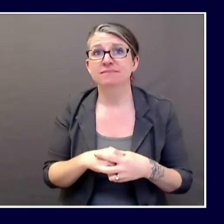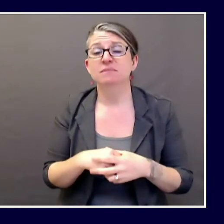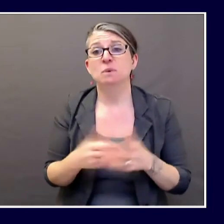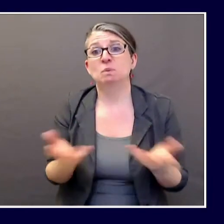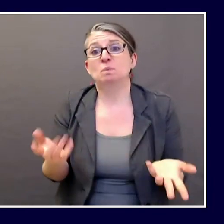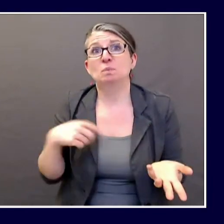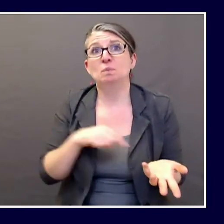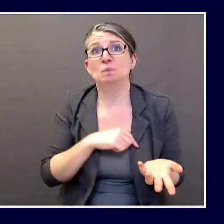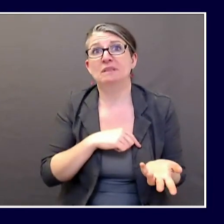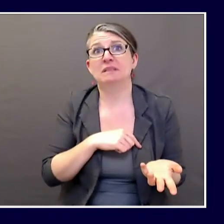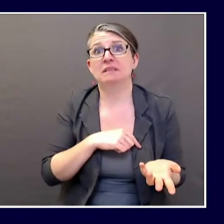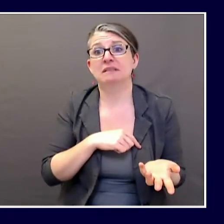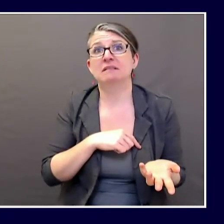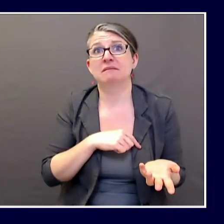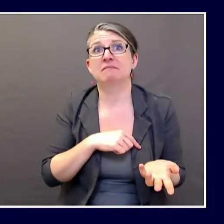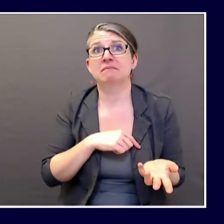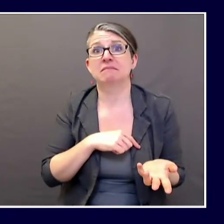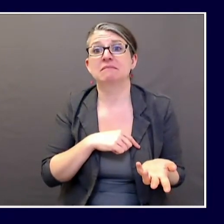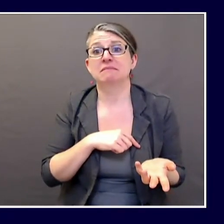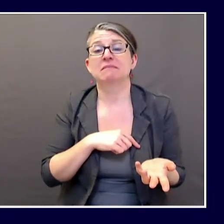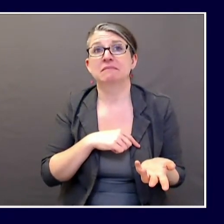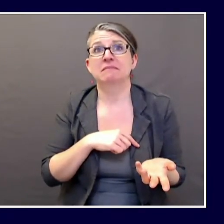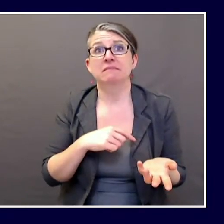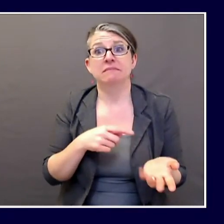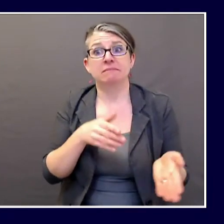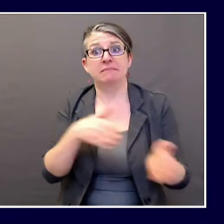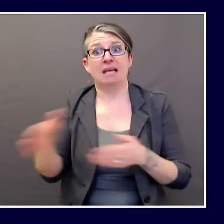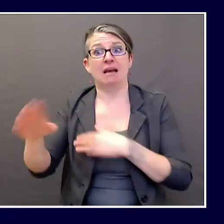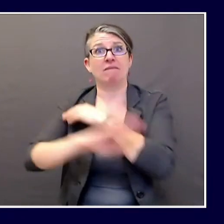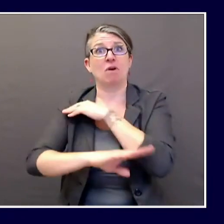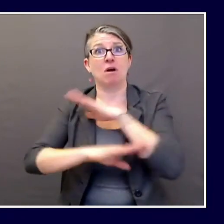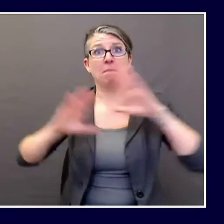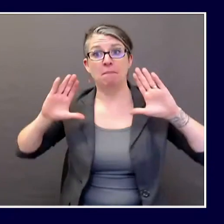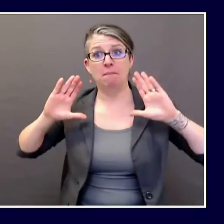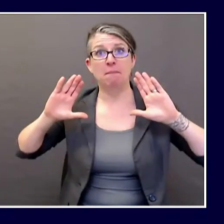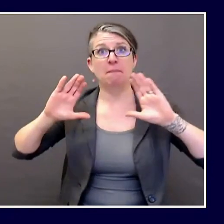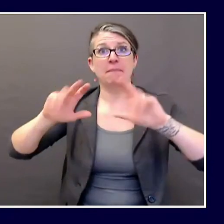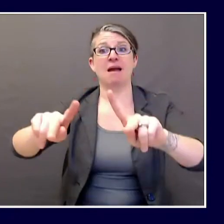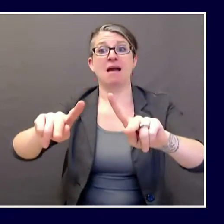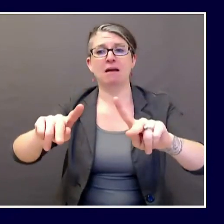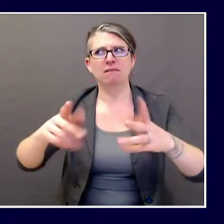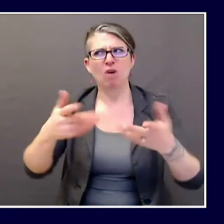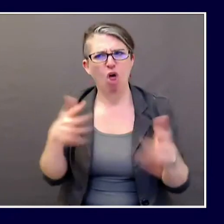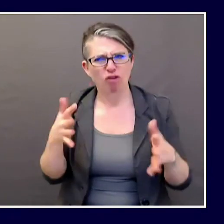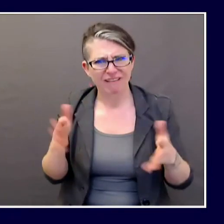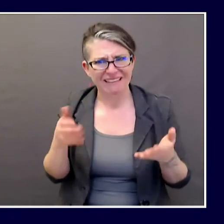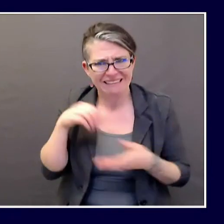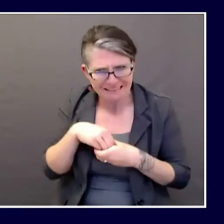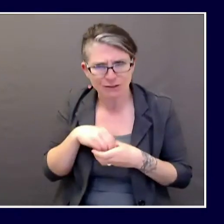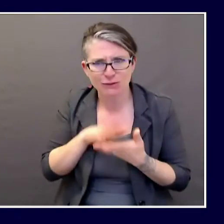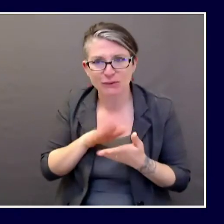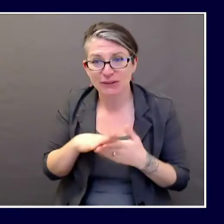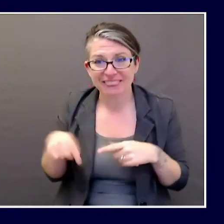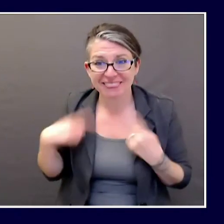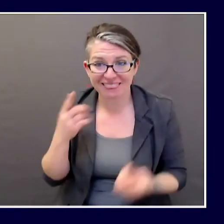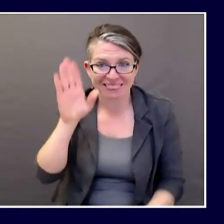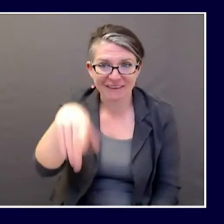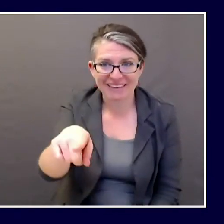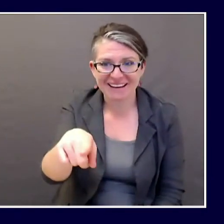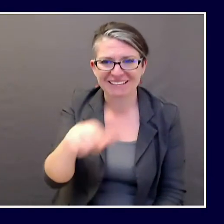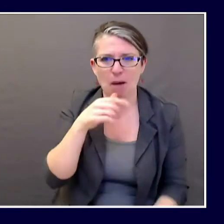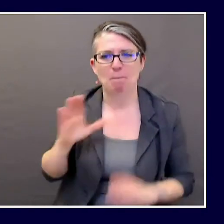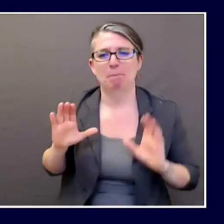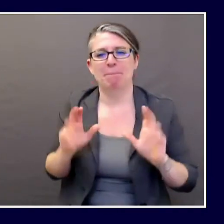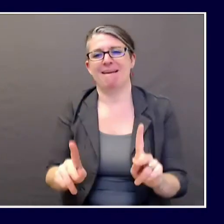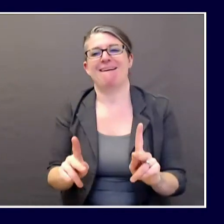the right call, and it's helped keep more kids in the classroom. That guidance hasn't changed. We still recommend masking, distancing, hand